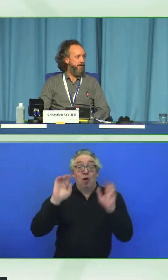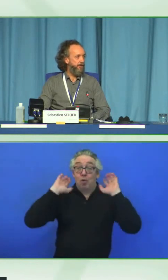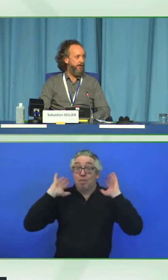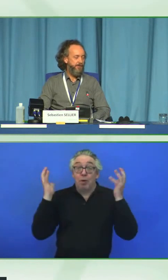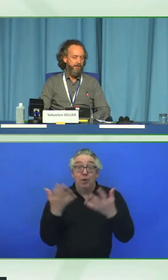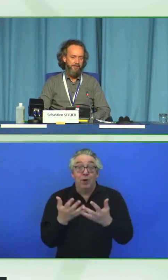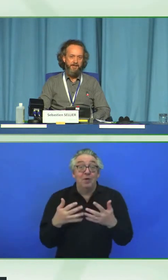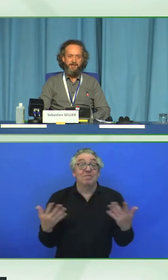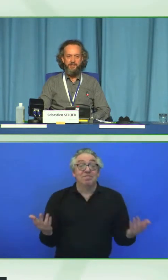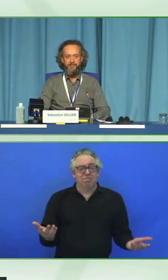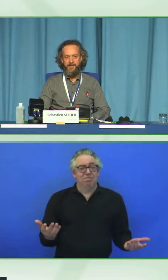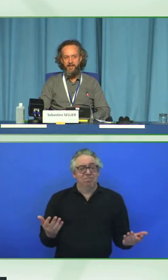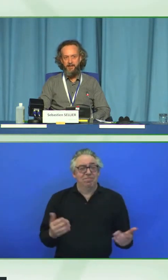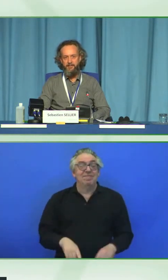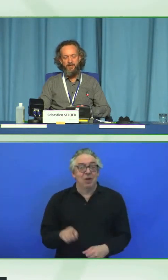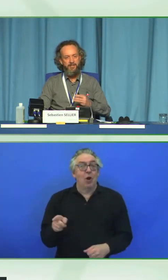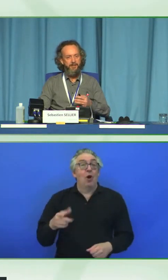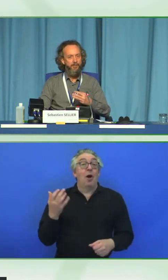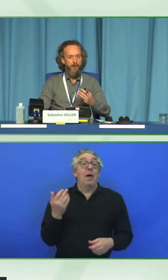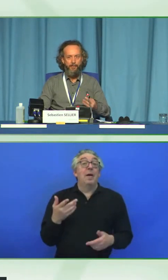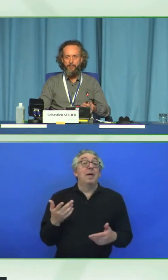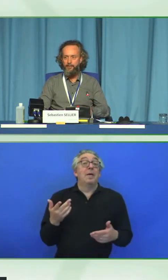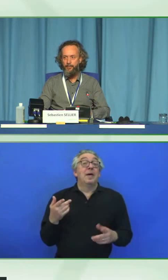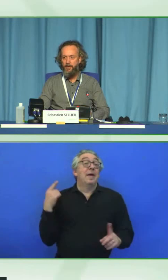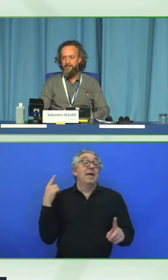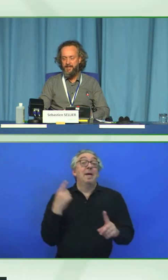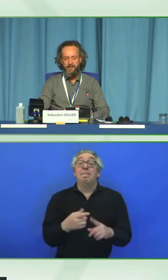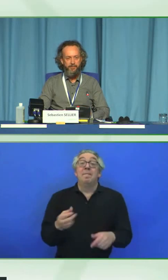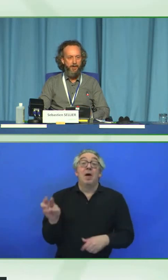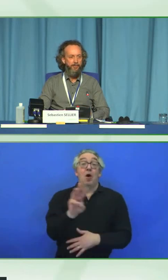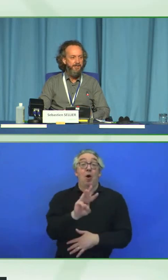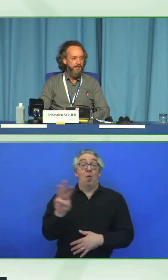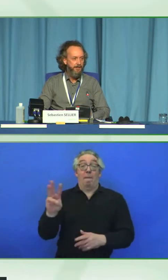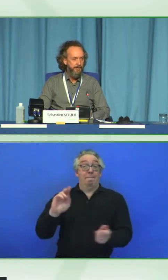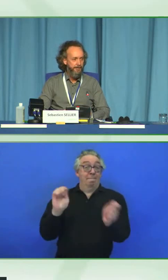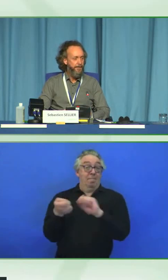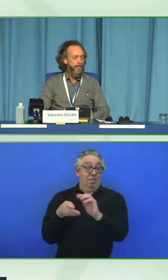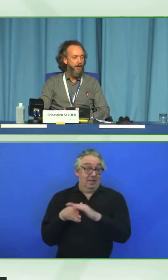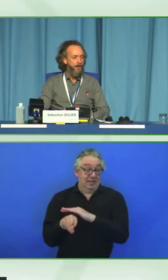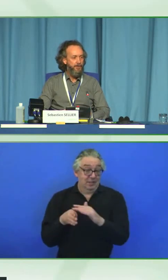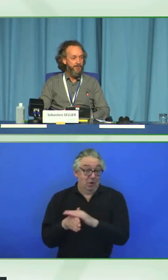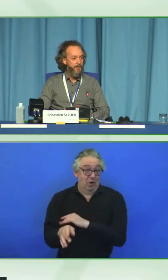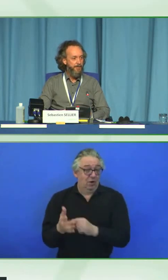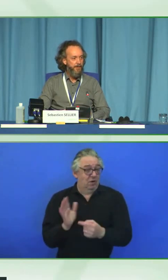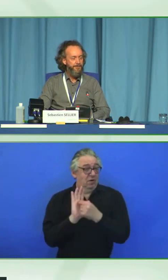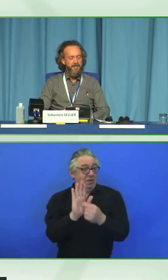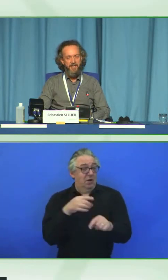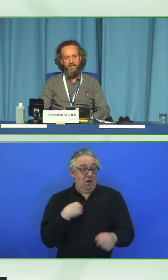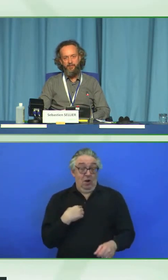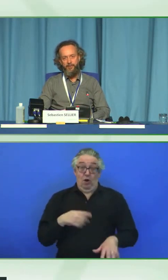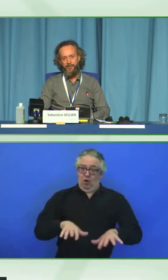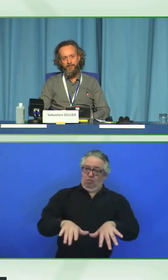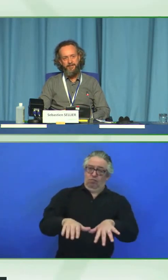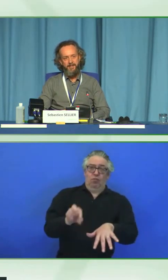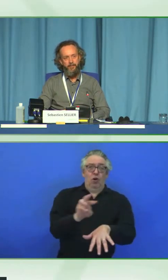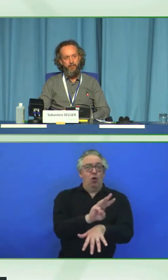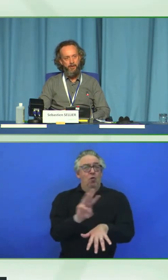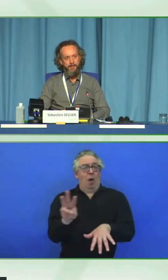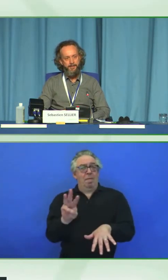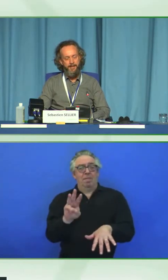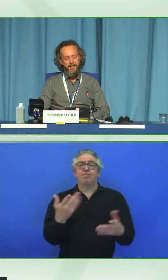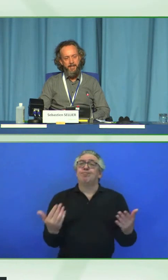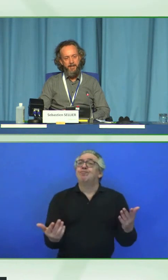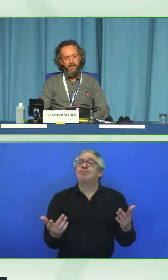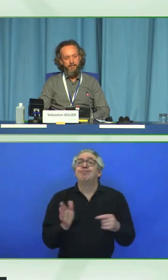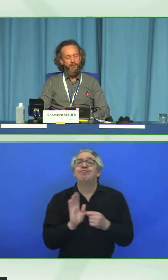in sign language. That is to say, imagine you are on a website, you are reading a newspaper, and you don't understand a